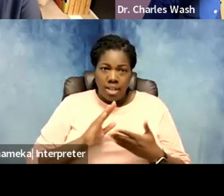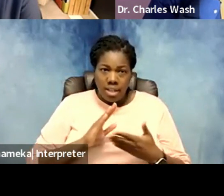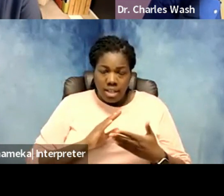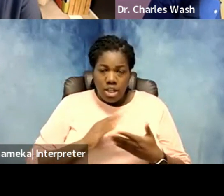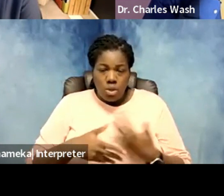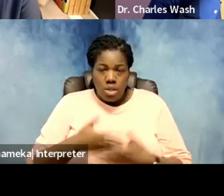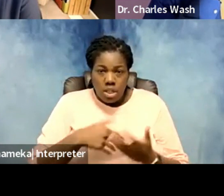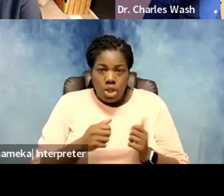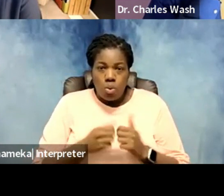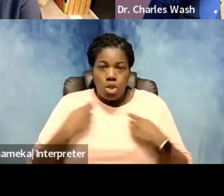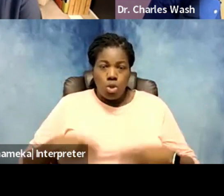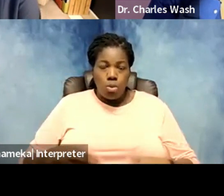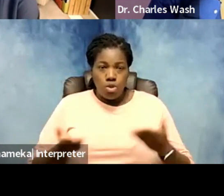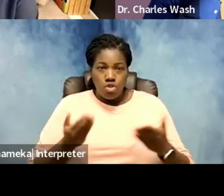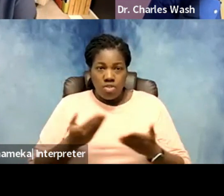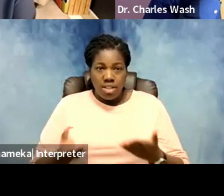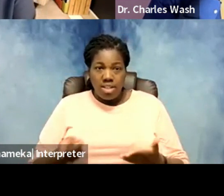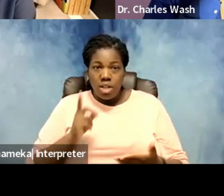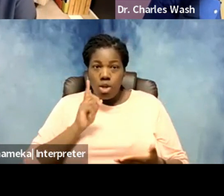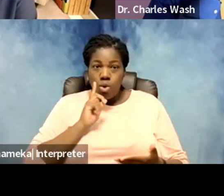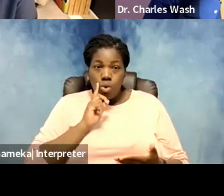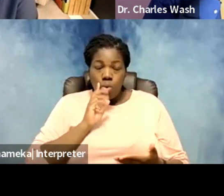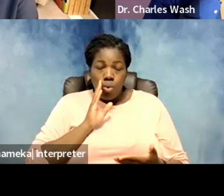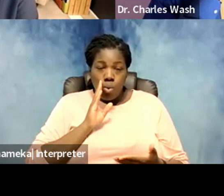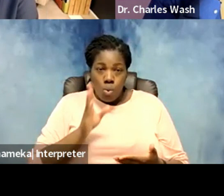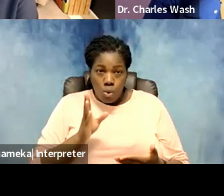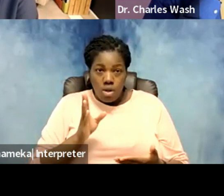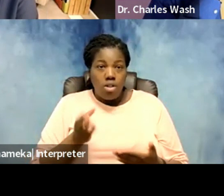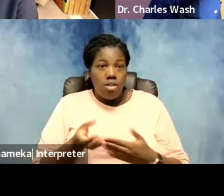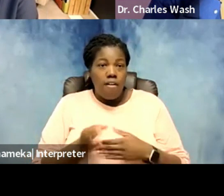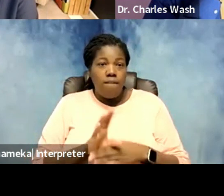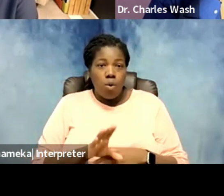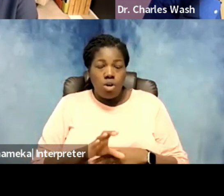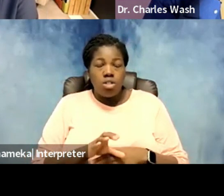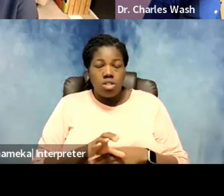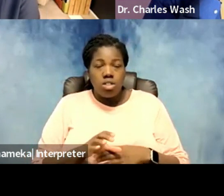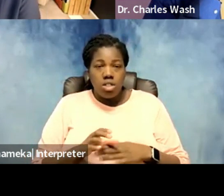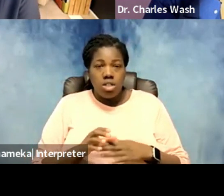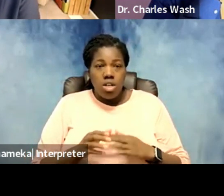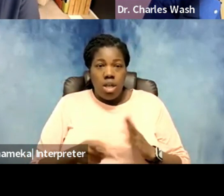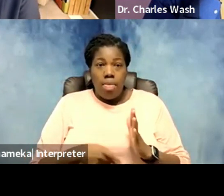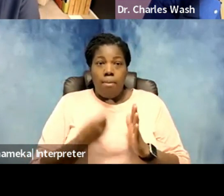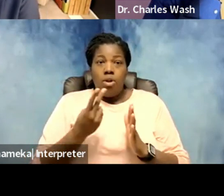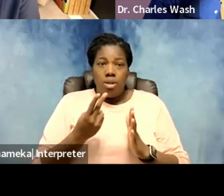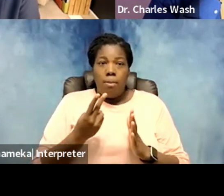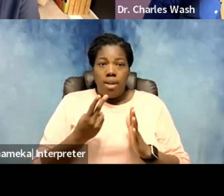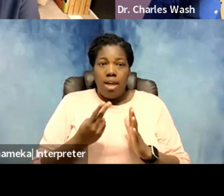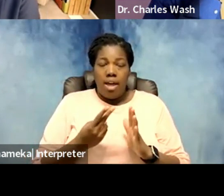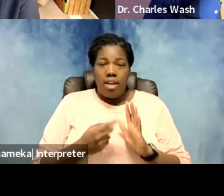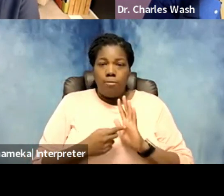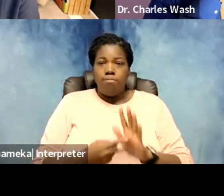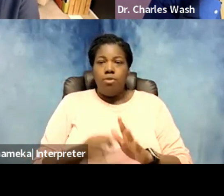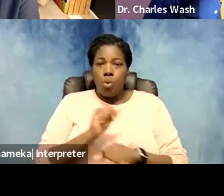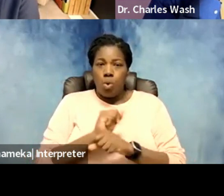elements that can help force multiply and amplify the work that they are doing on the ground.